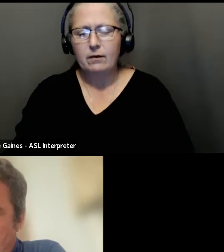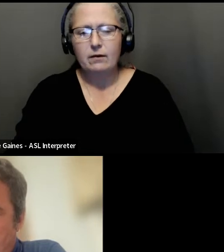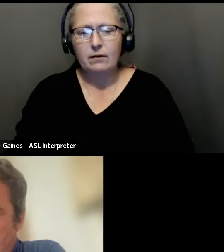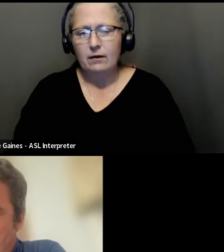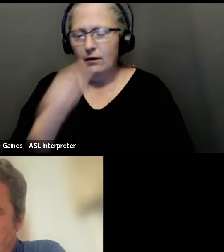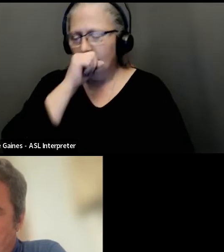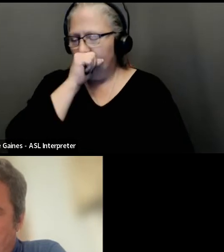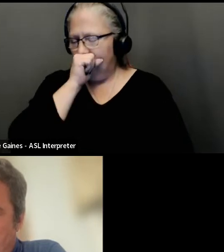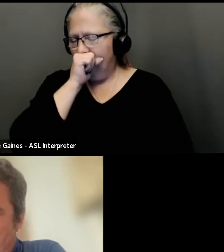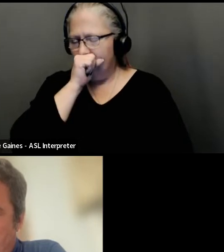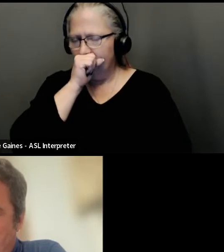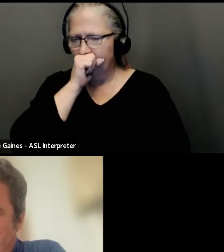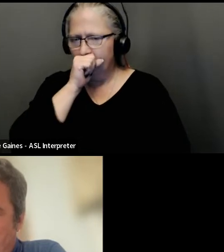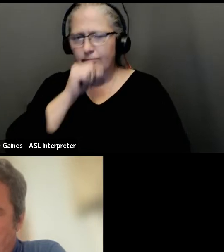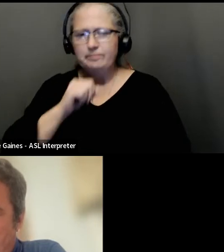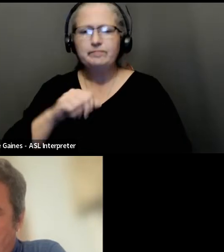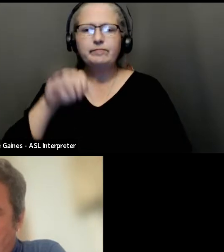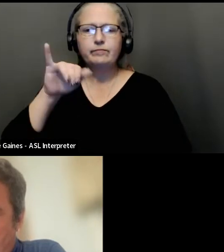Jessica Pleja.